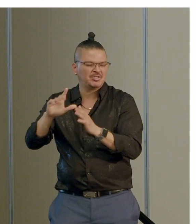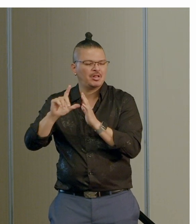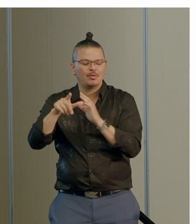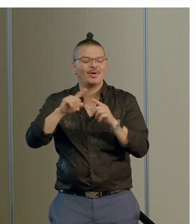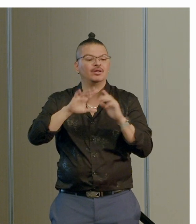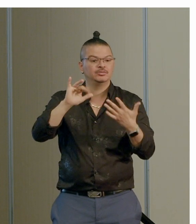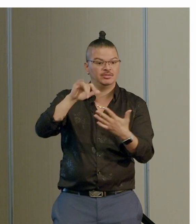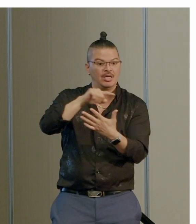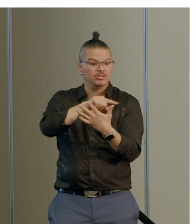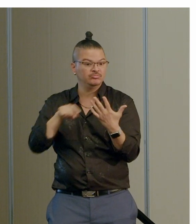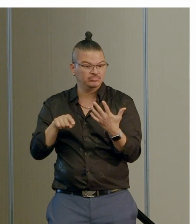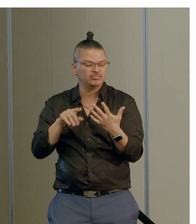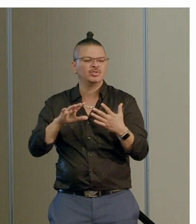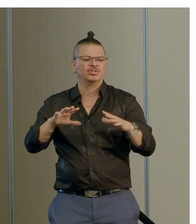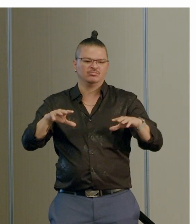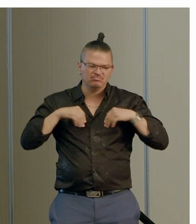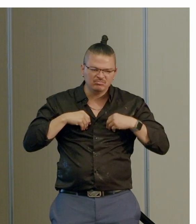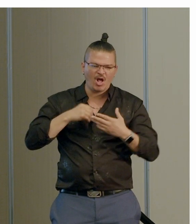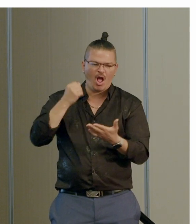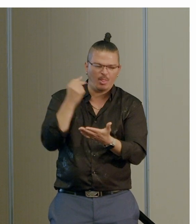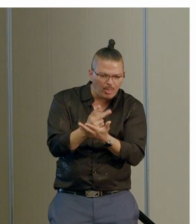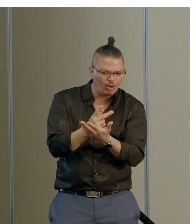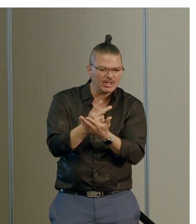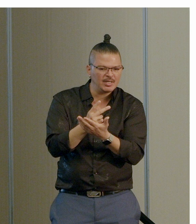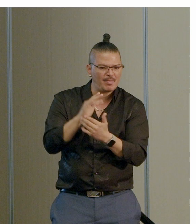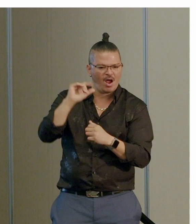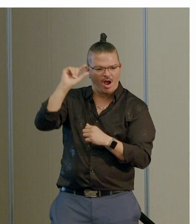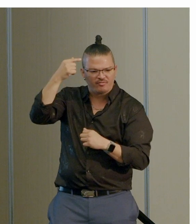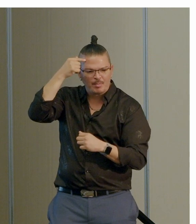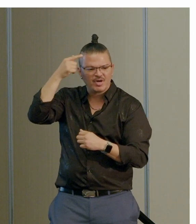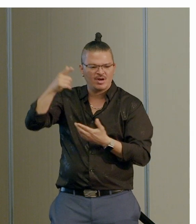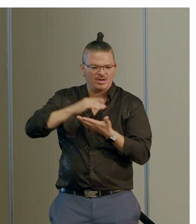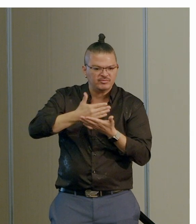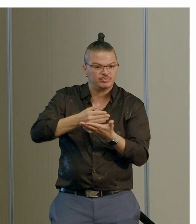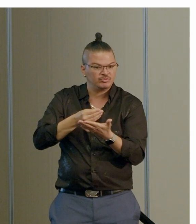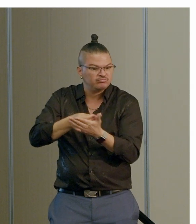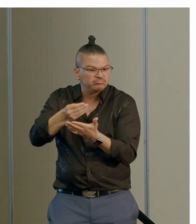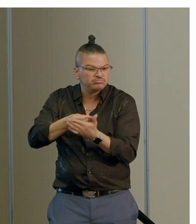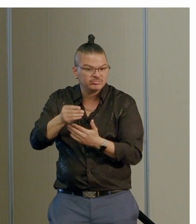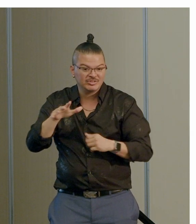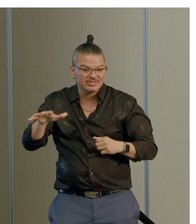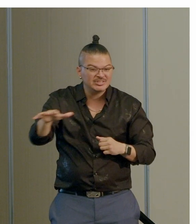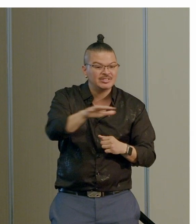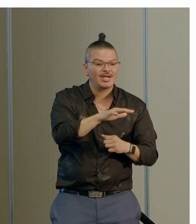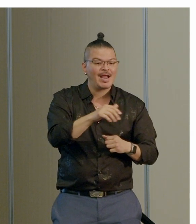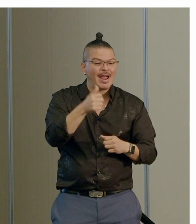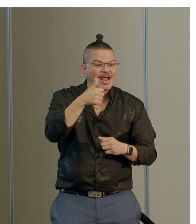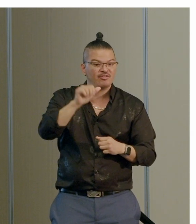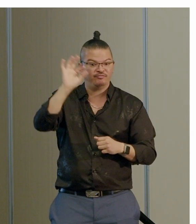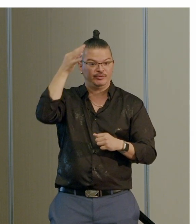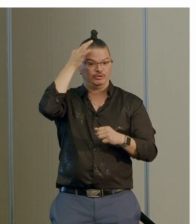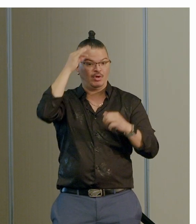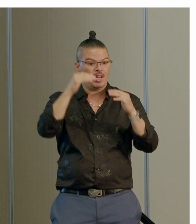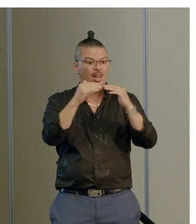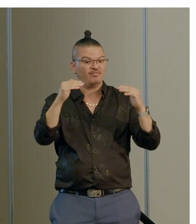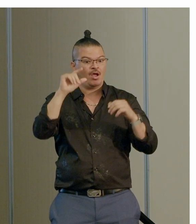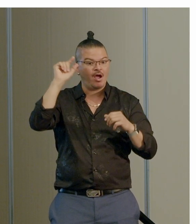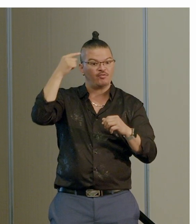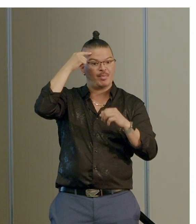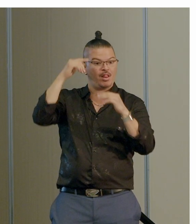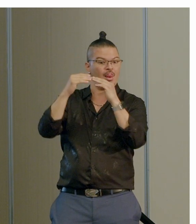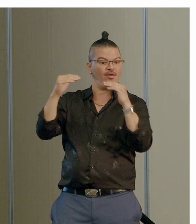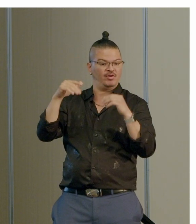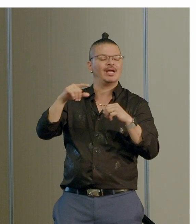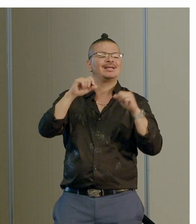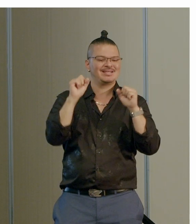authorized government vehicles from which any federal government entity can buy. So